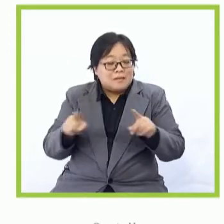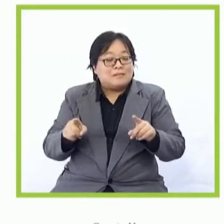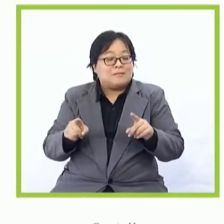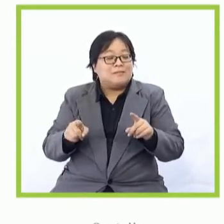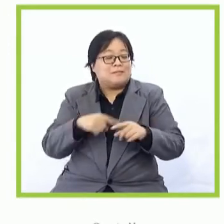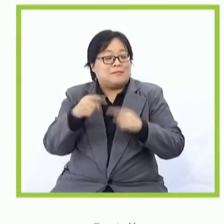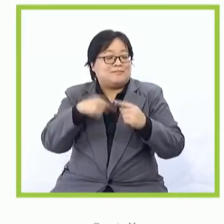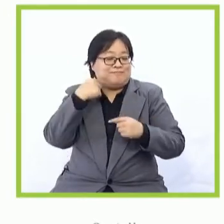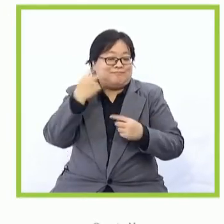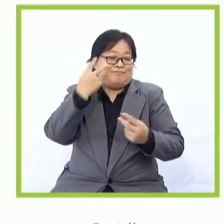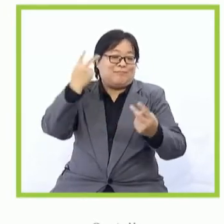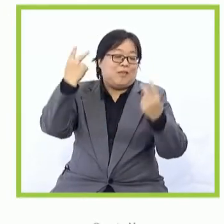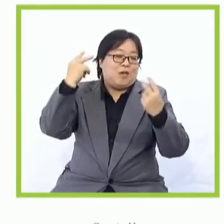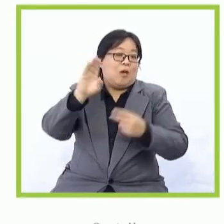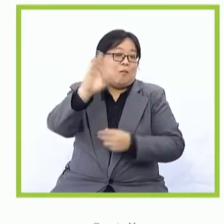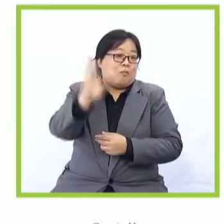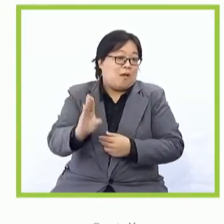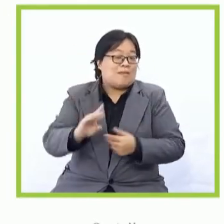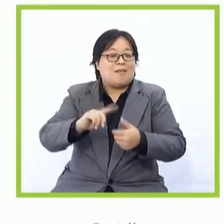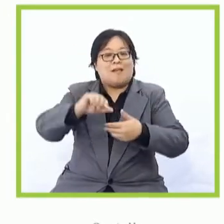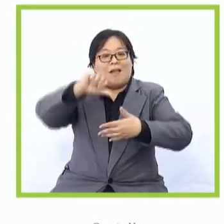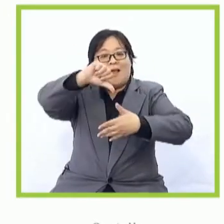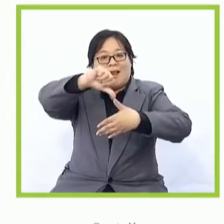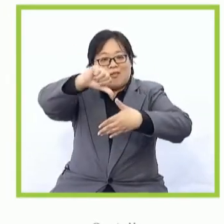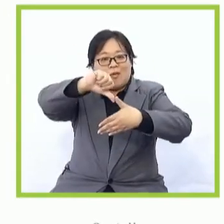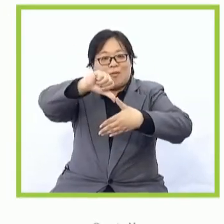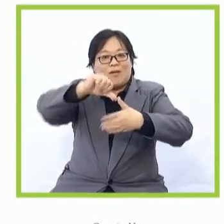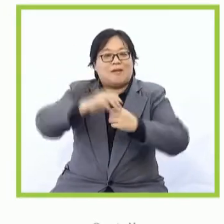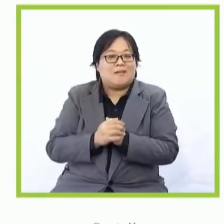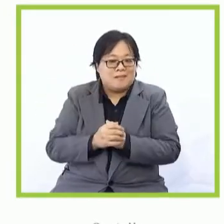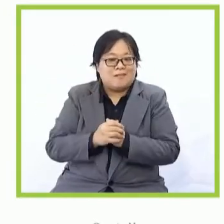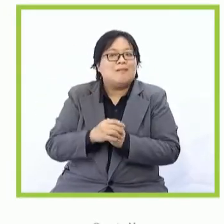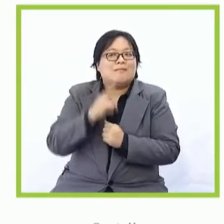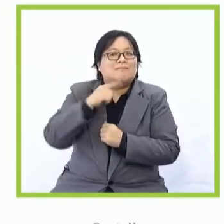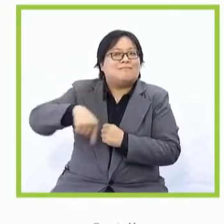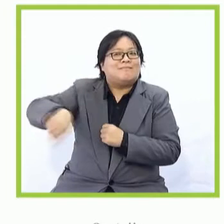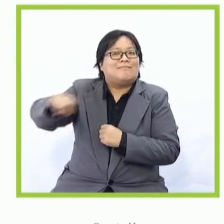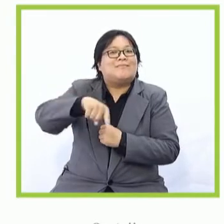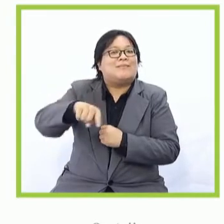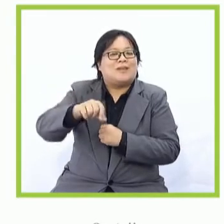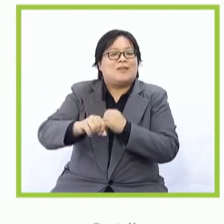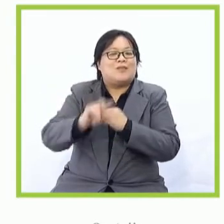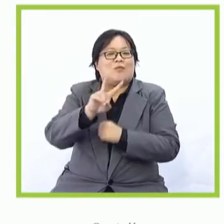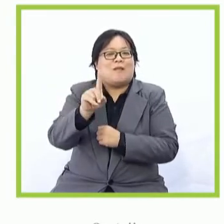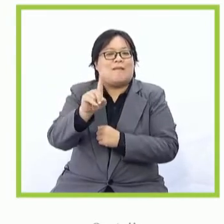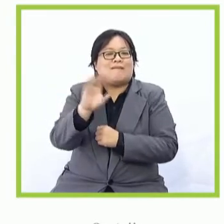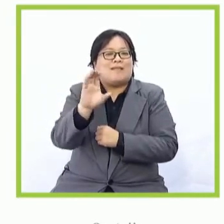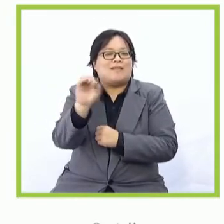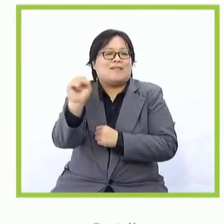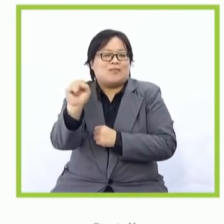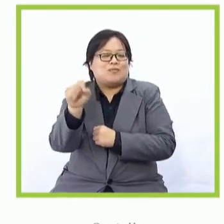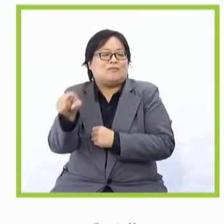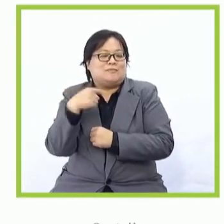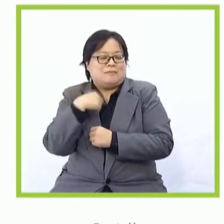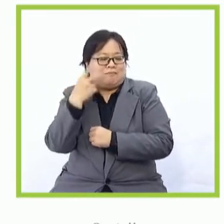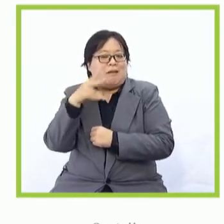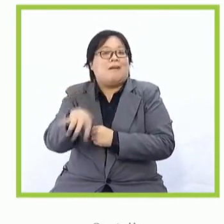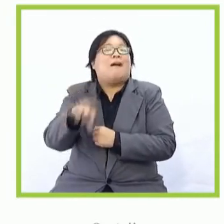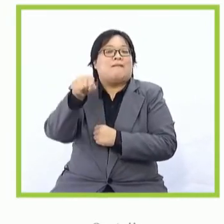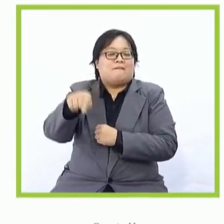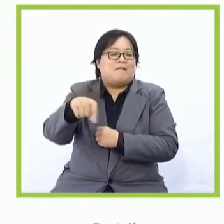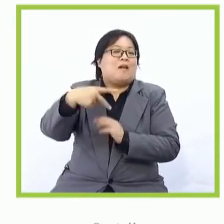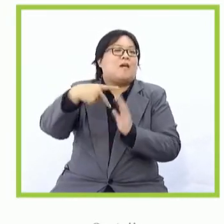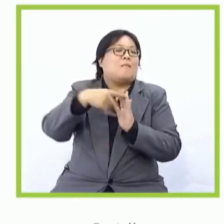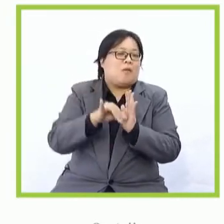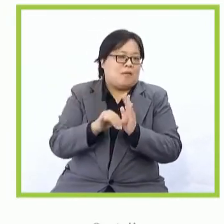I looked back at Brazil and the Latin American cases, these are really the only cases from this century, the 21st, I found these